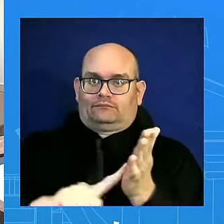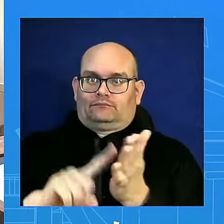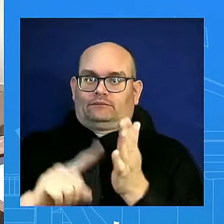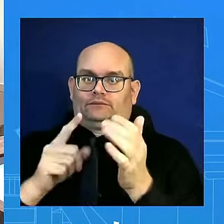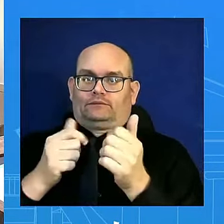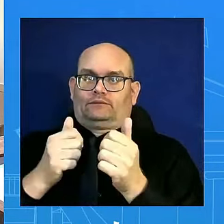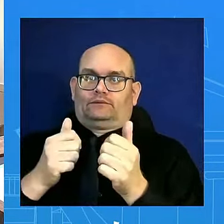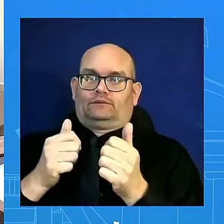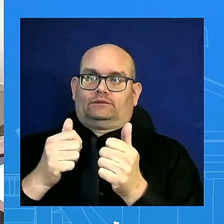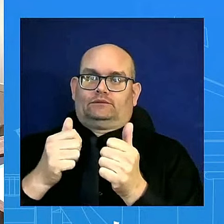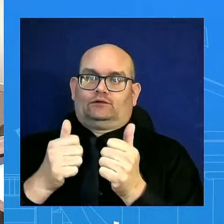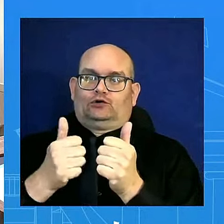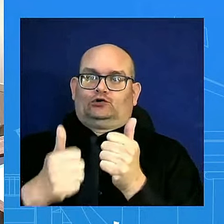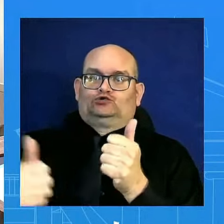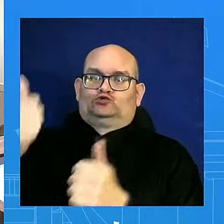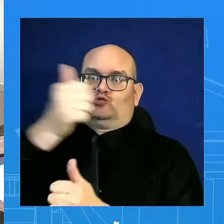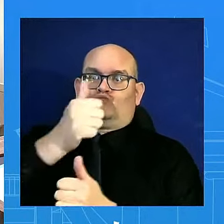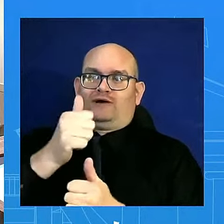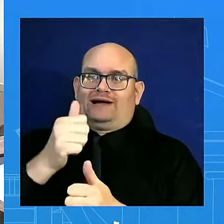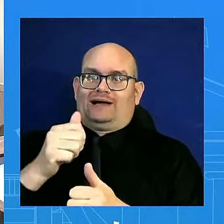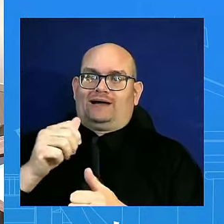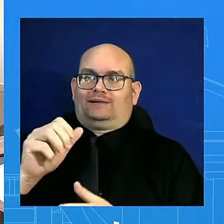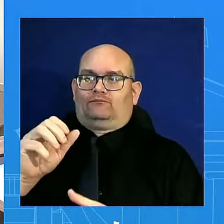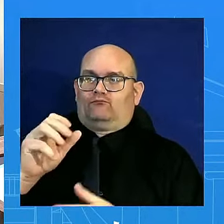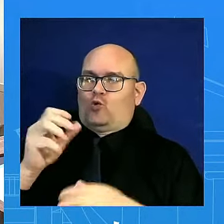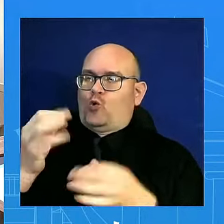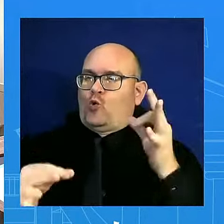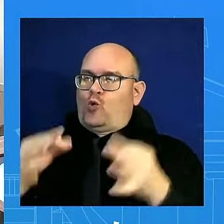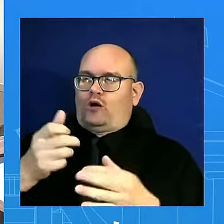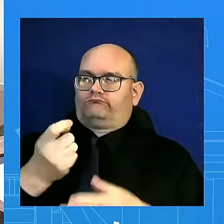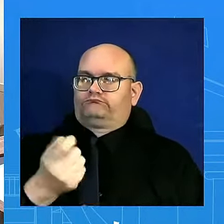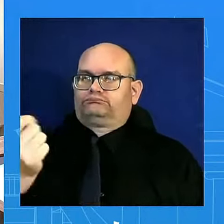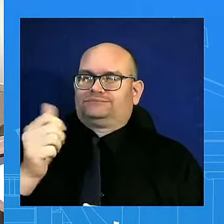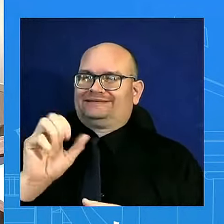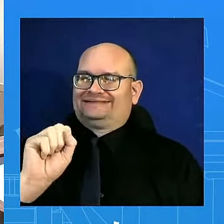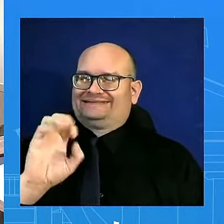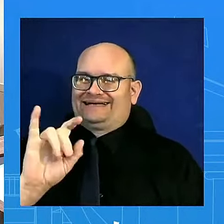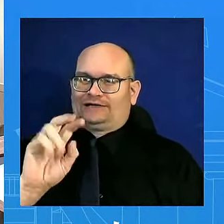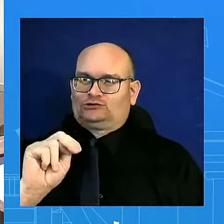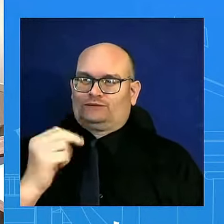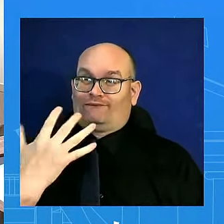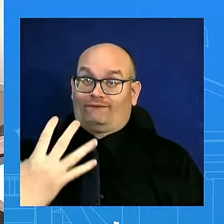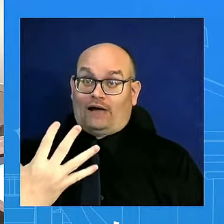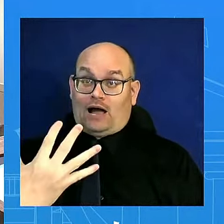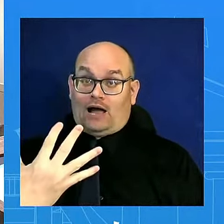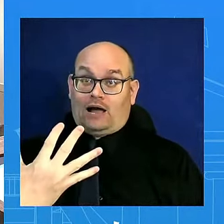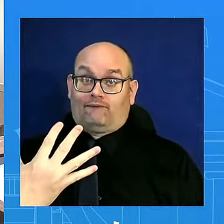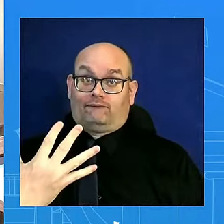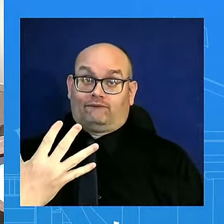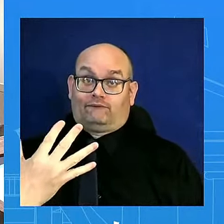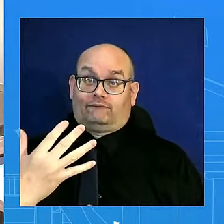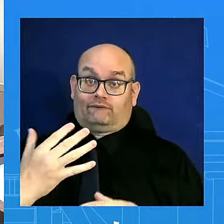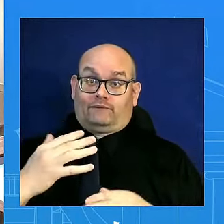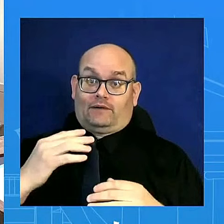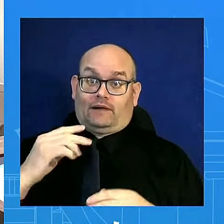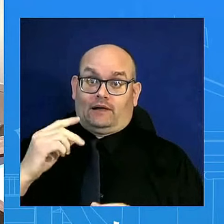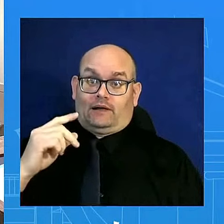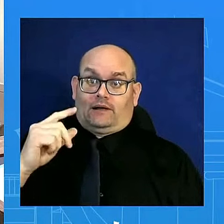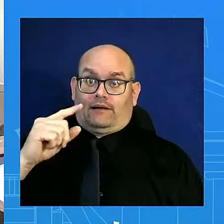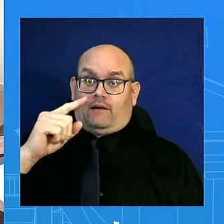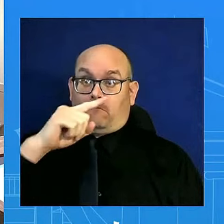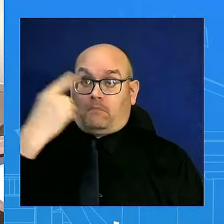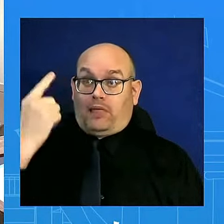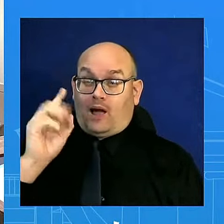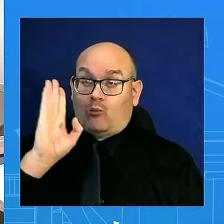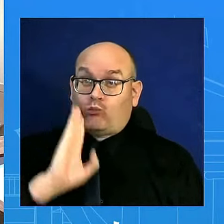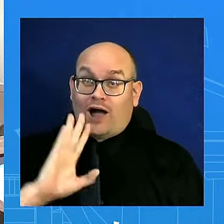of the VRA, voter turnout gaps between black and brown voters and white voters has continued to grow. Given President Biden's